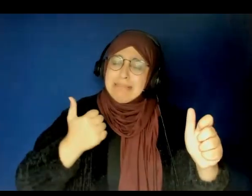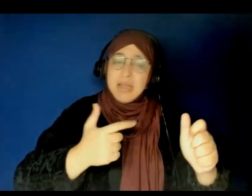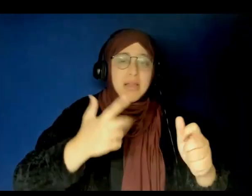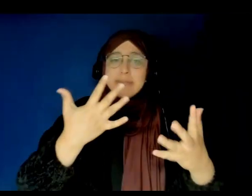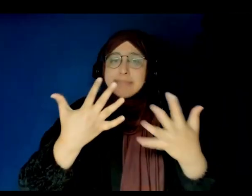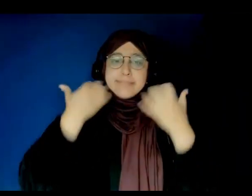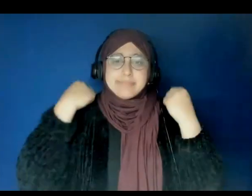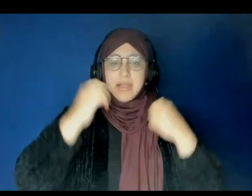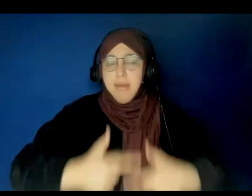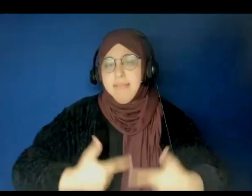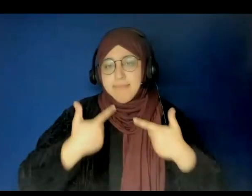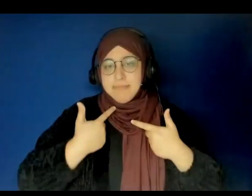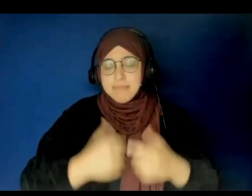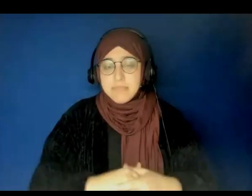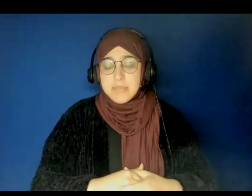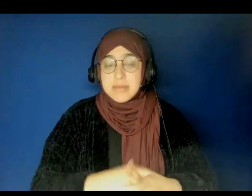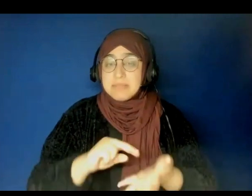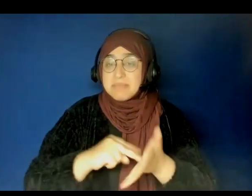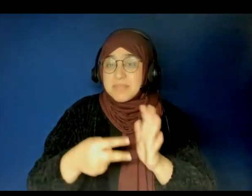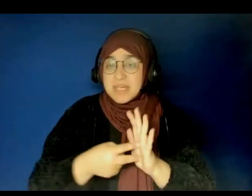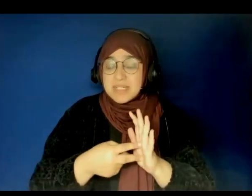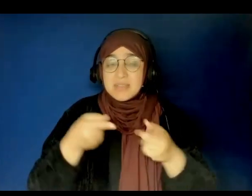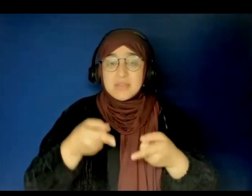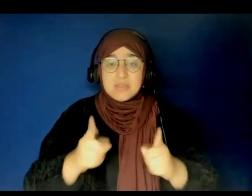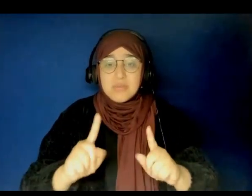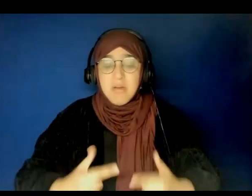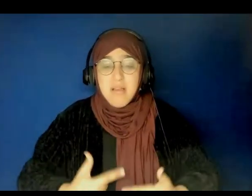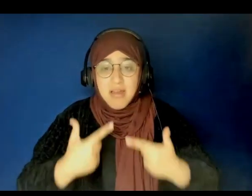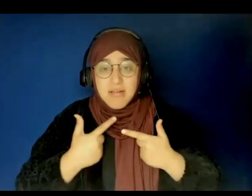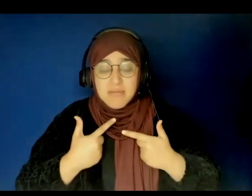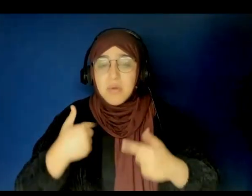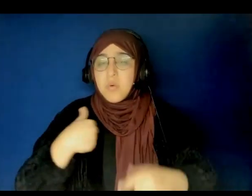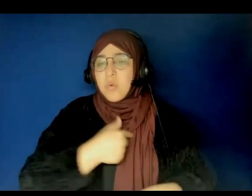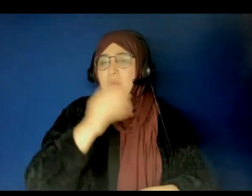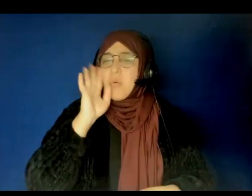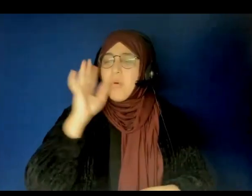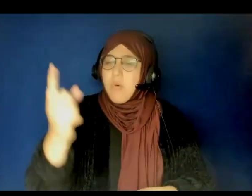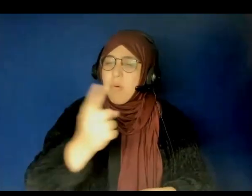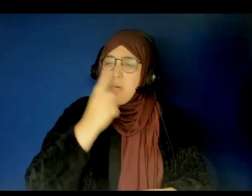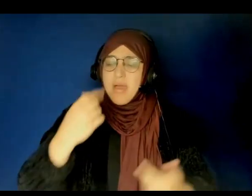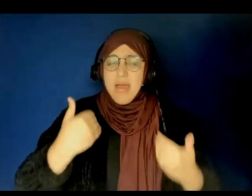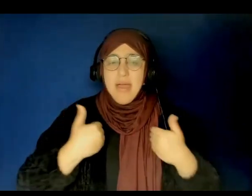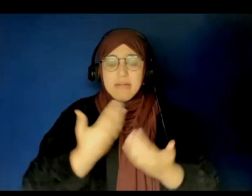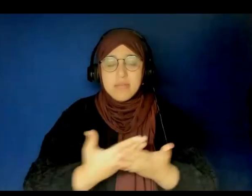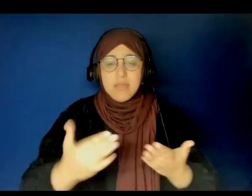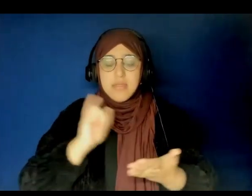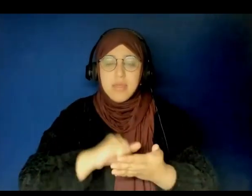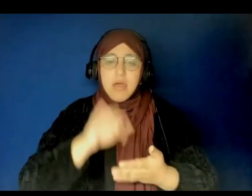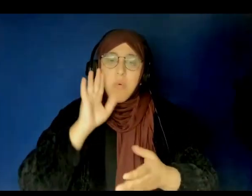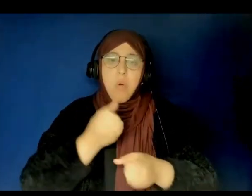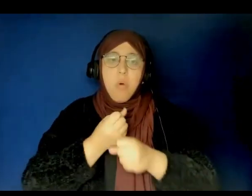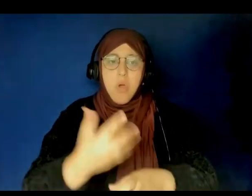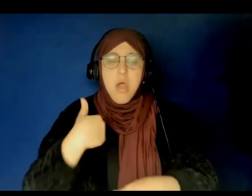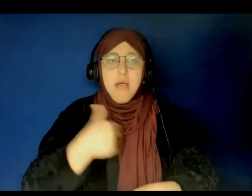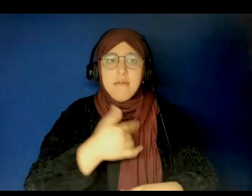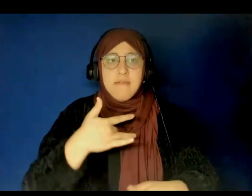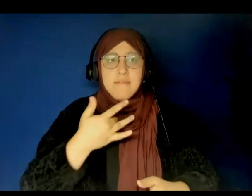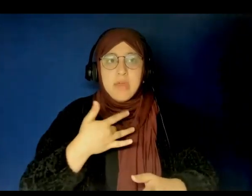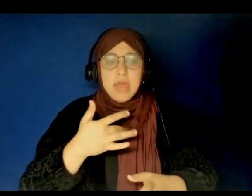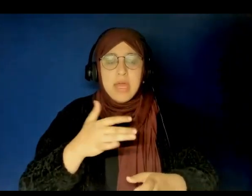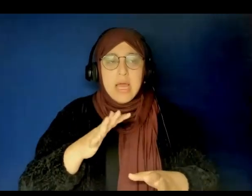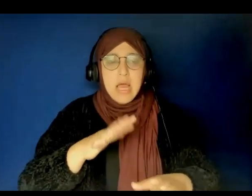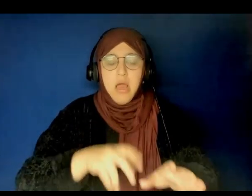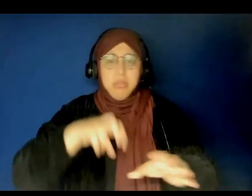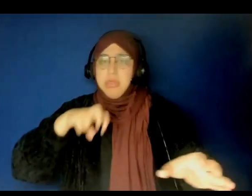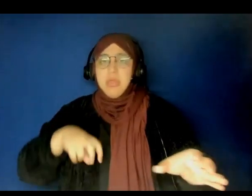in life, we will always have things that will set us back, that will always make us understand